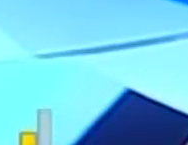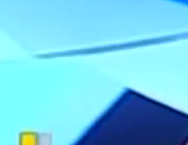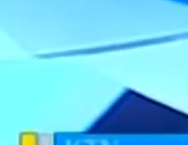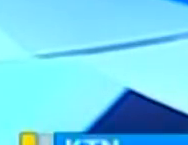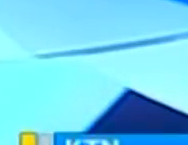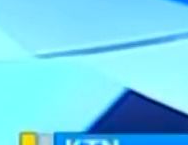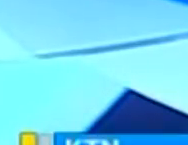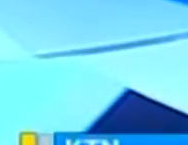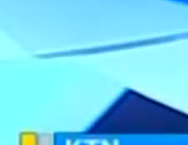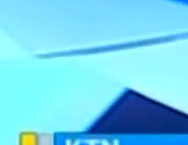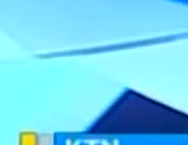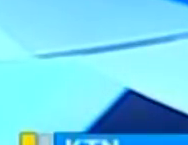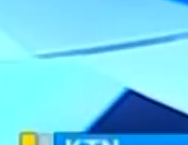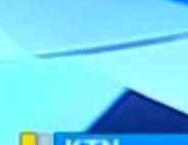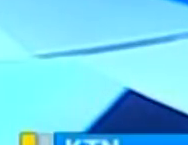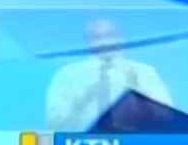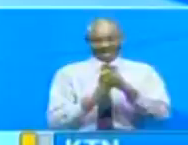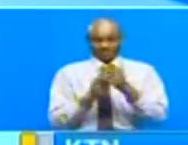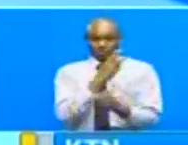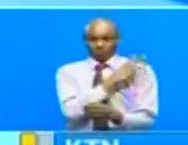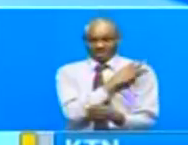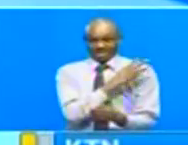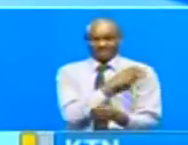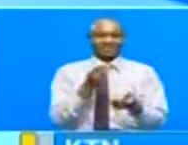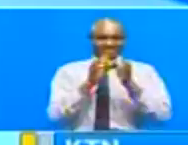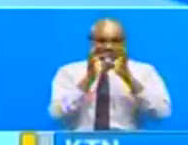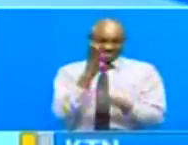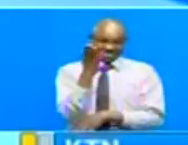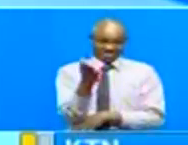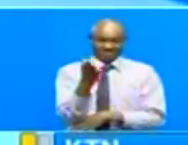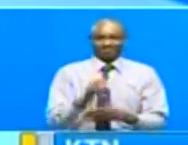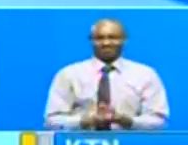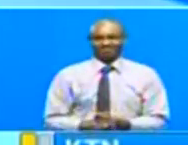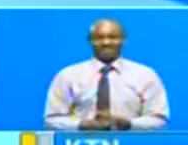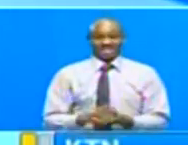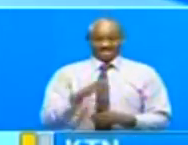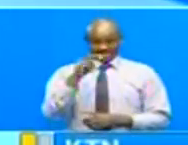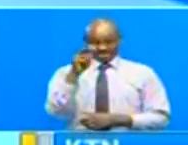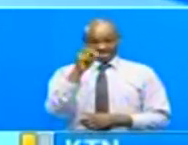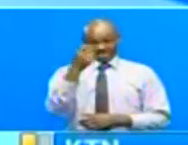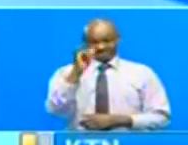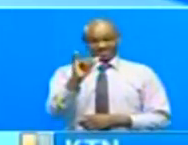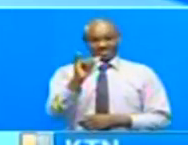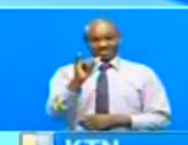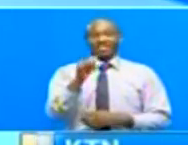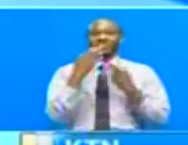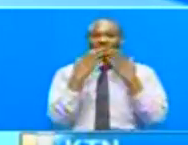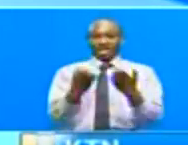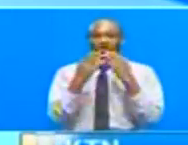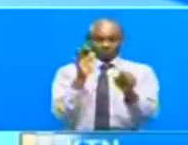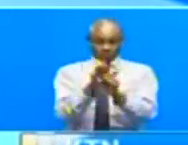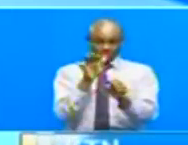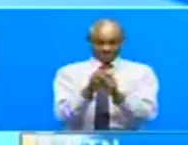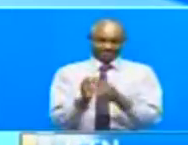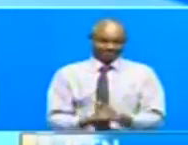Those stories coming your way now on KTN Prime. William Silla is our sign language interpreter. I'm Nancy Kachungira. Thank you for